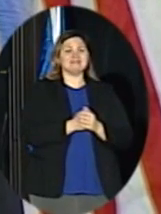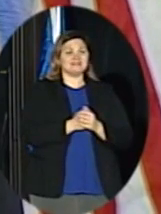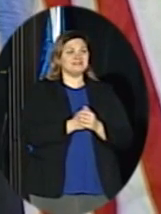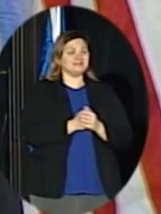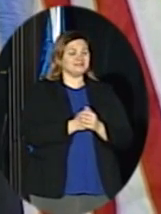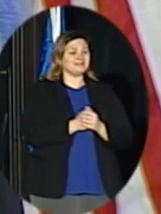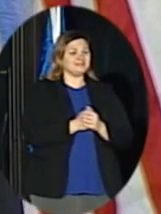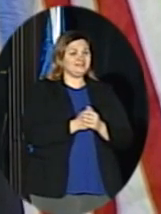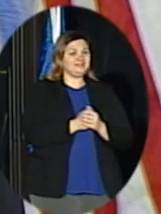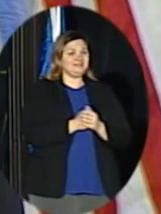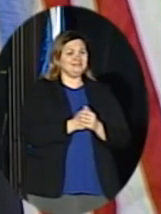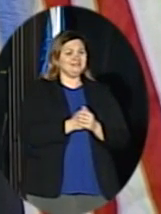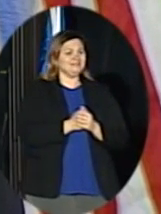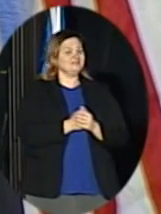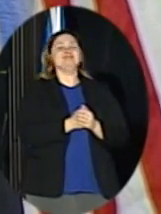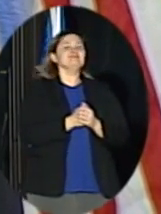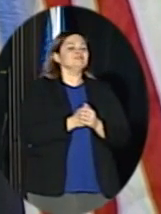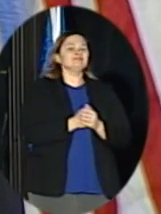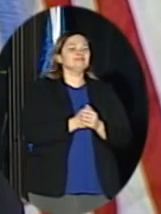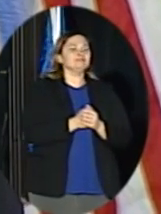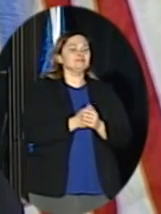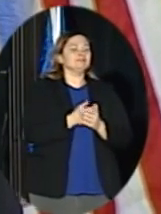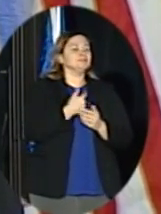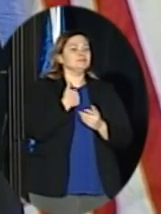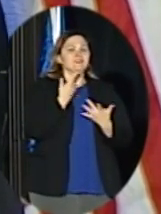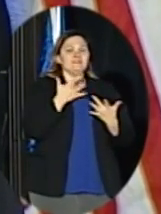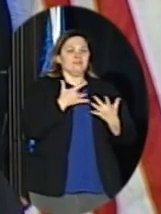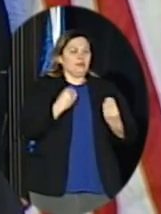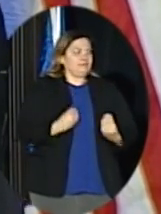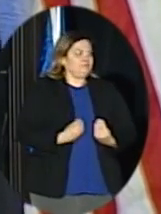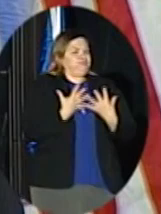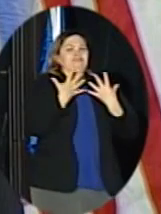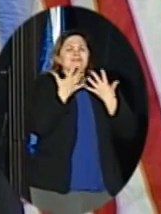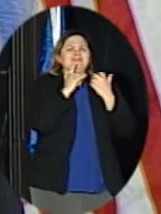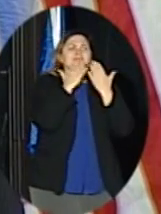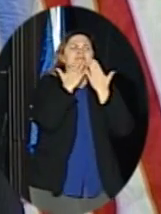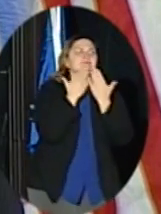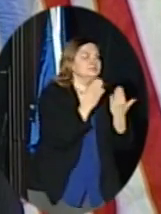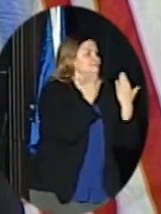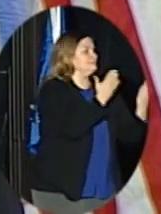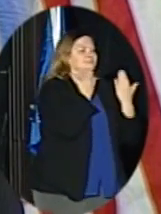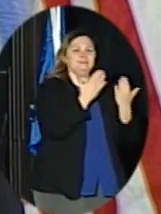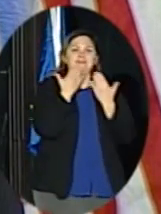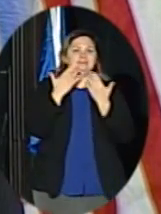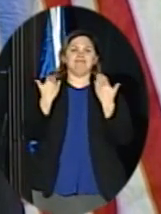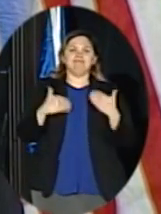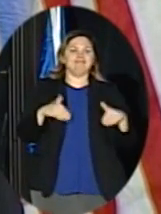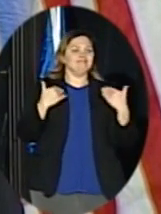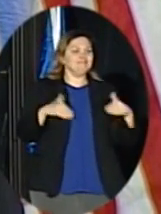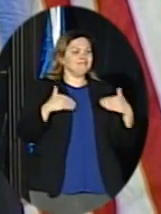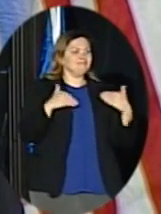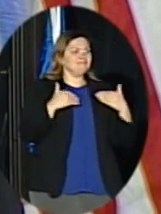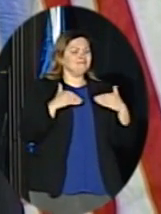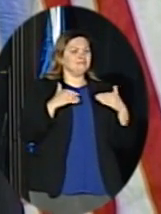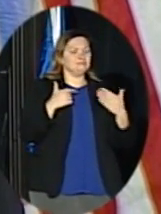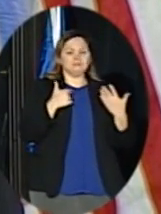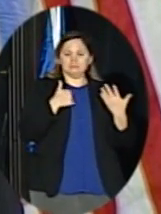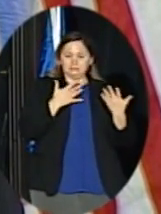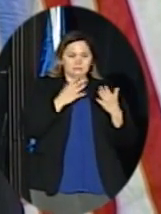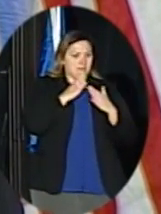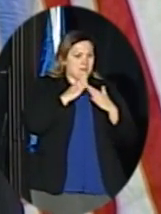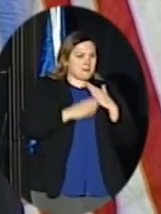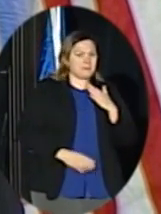filled with thanks. I'm humbled to be here and just appreciative of your